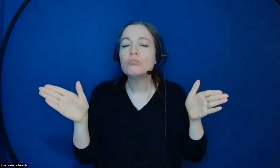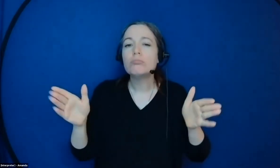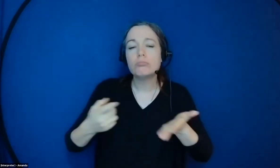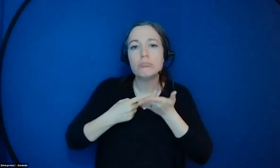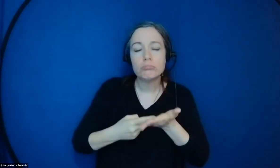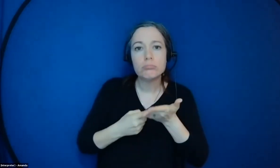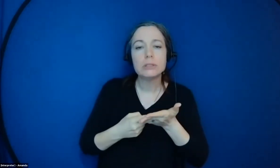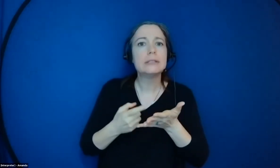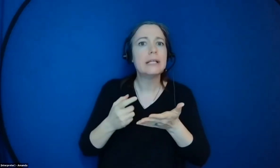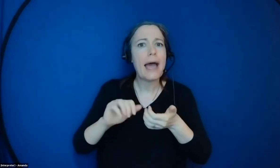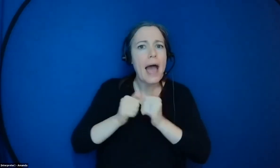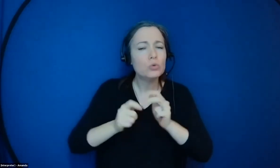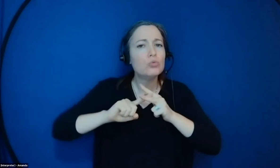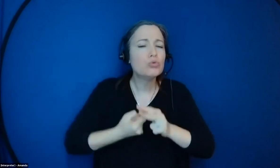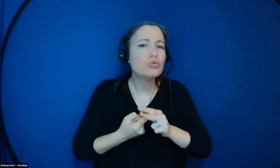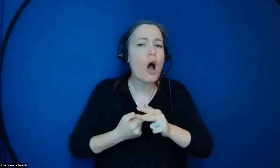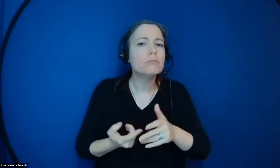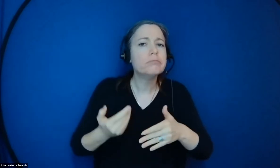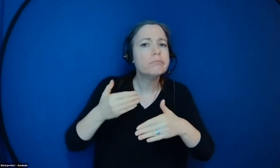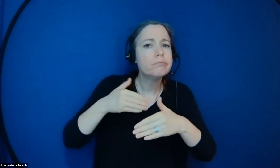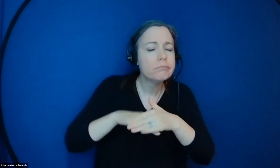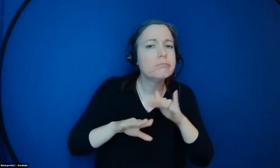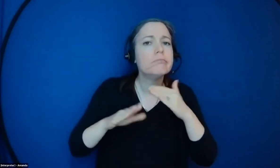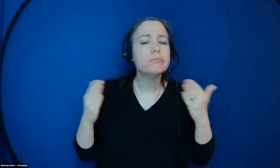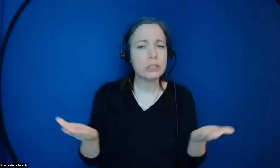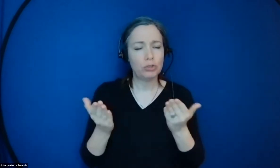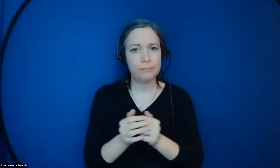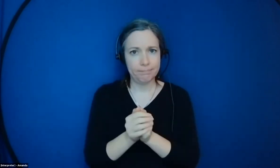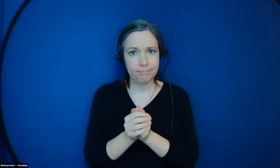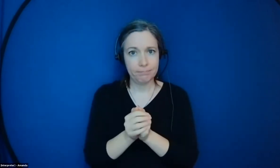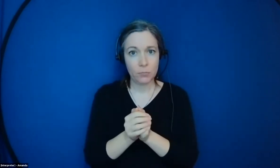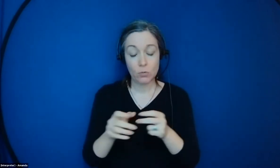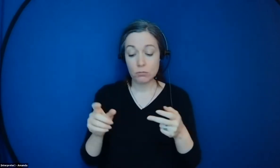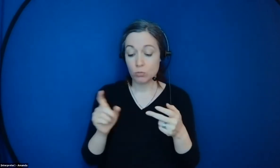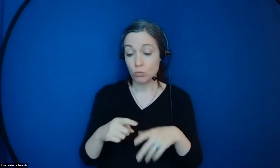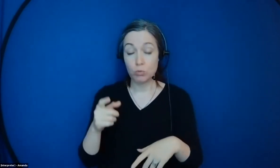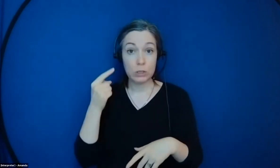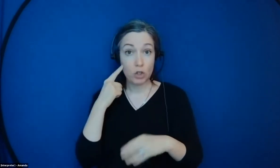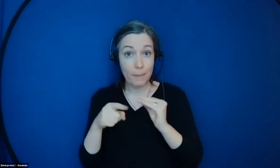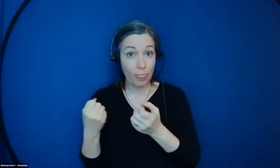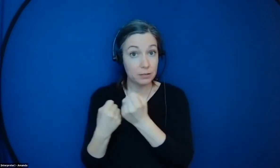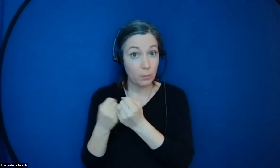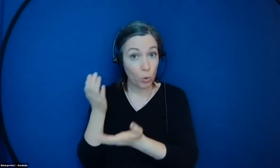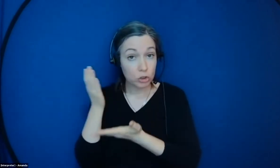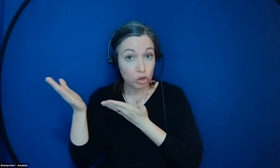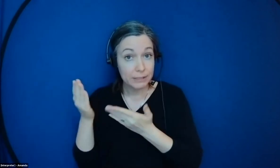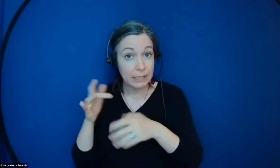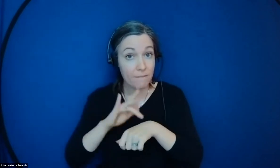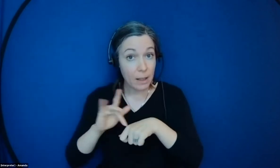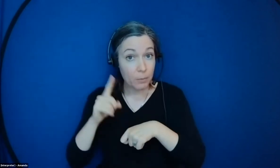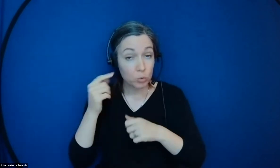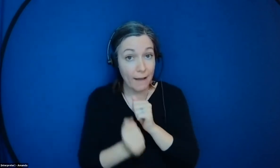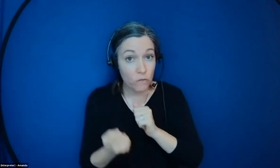And you'll learn about support services available to all of our students. You'll also hear from two of our current students who are student ambassadors